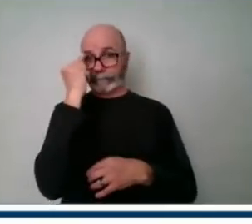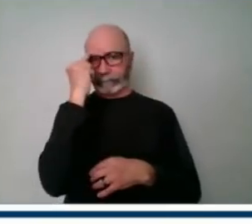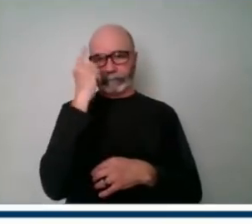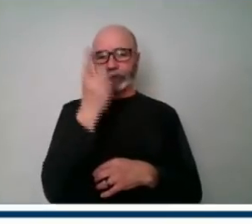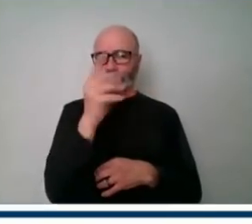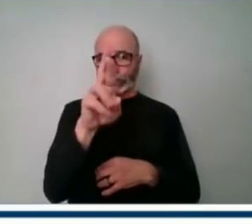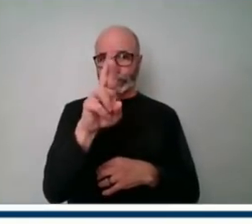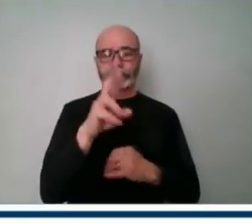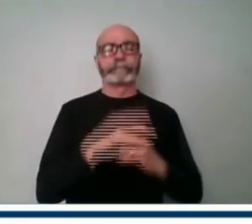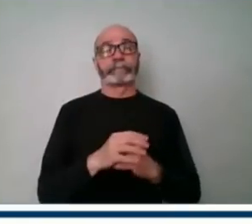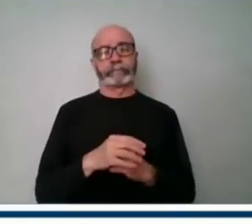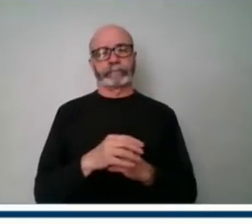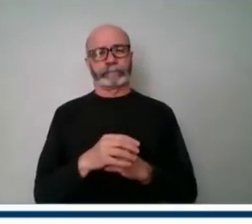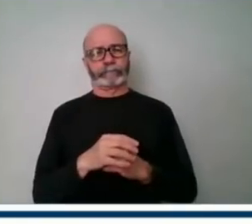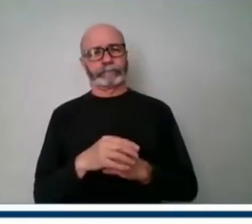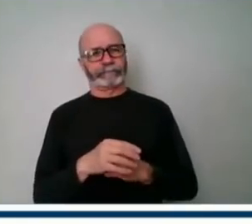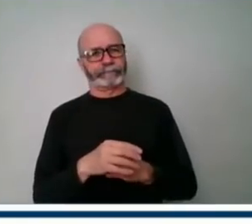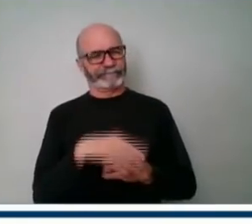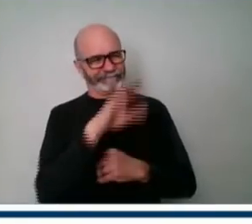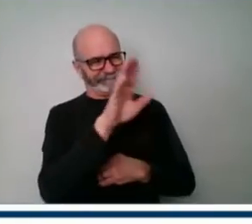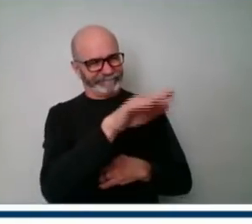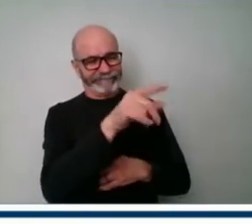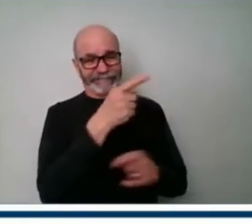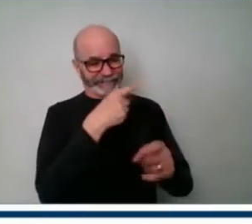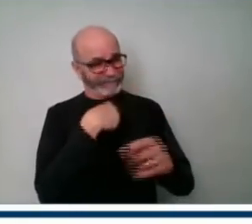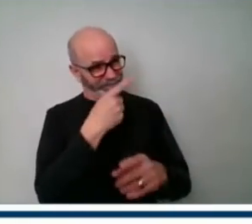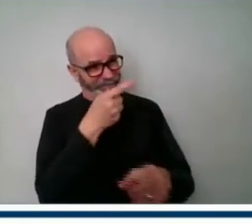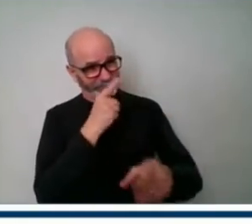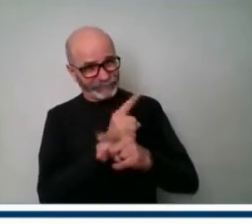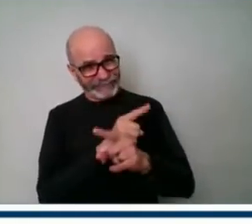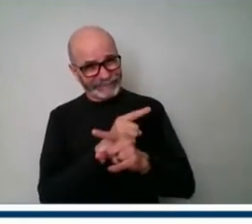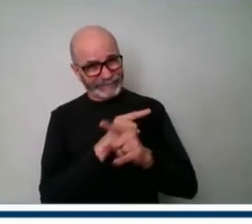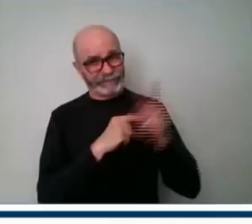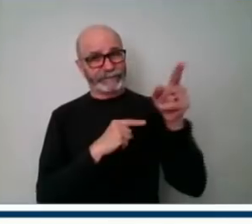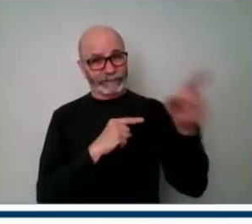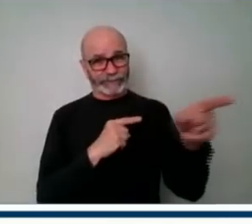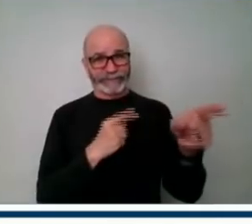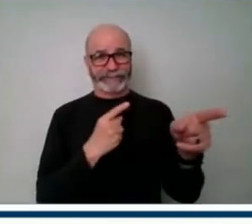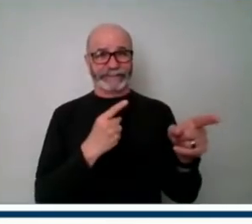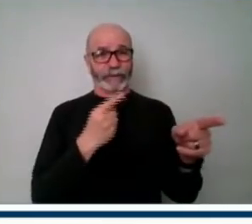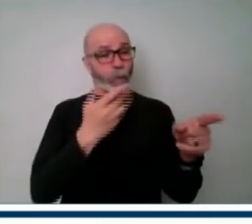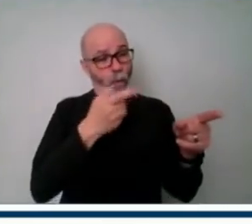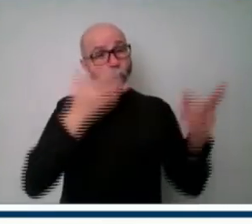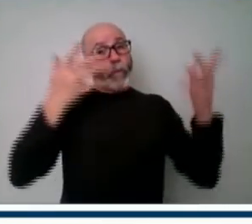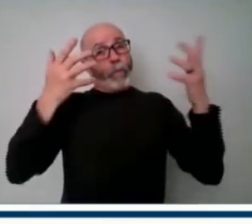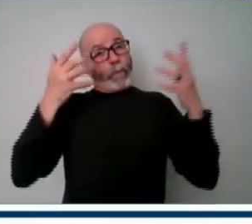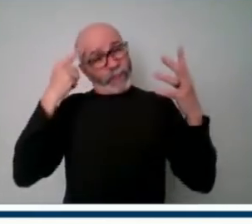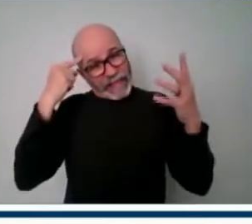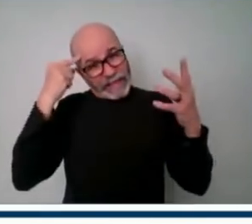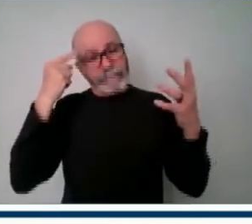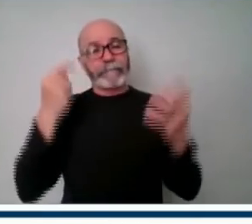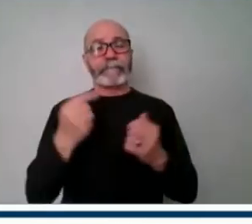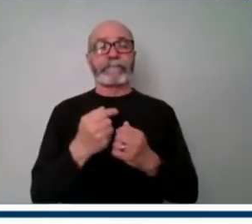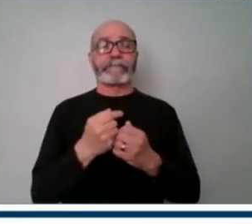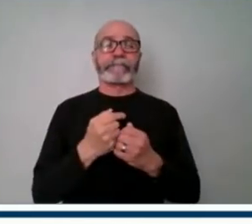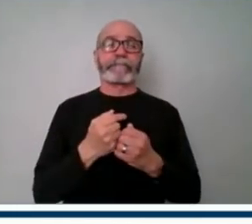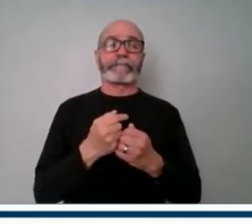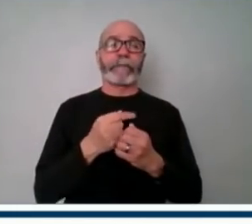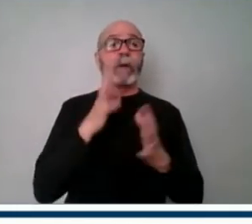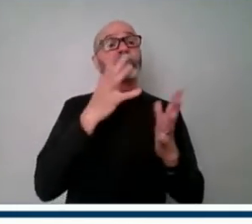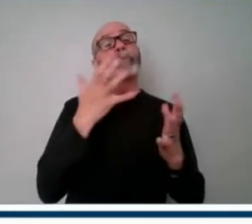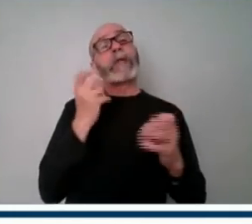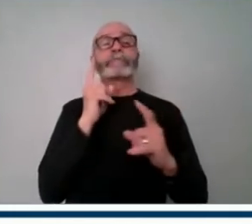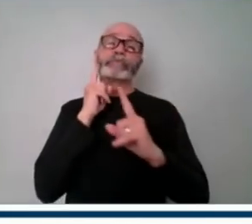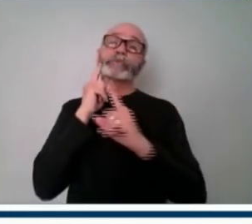correctly that you hope to give all Nova Scotians an opportunity for a COVID-19 shot by